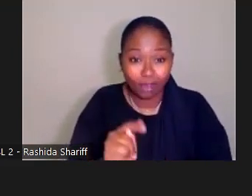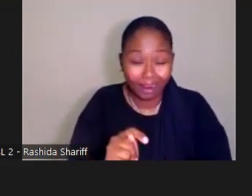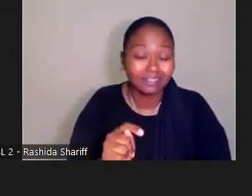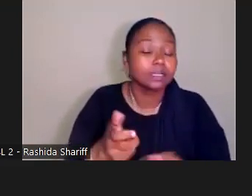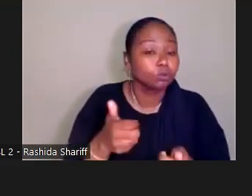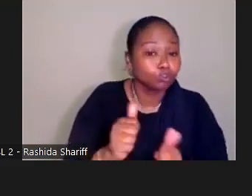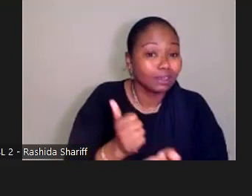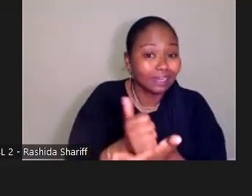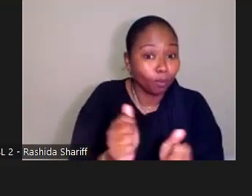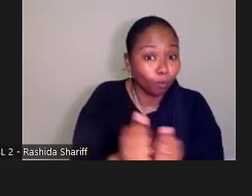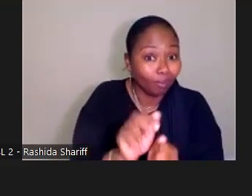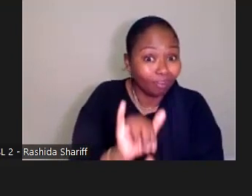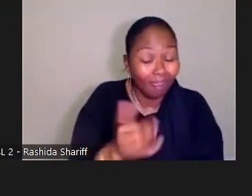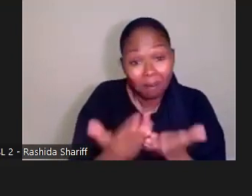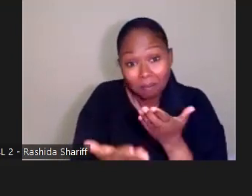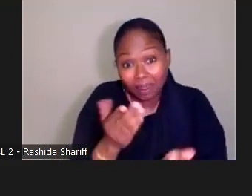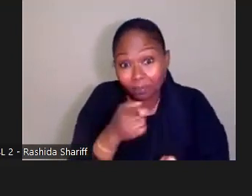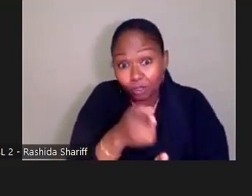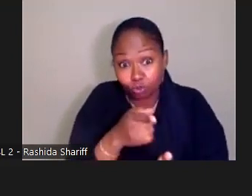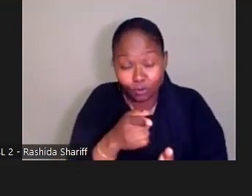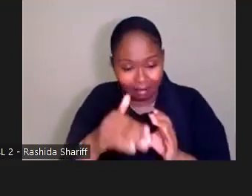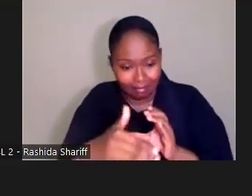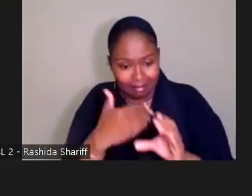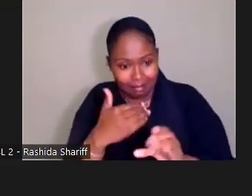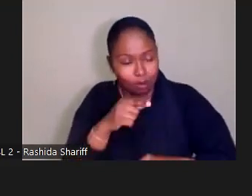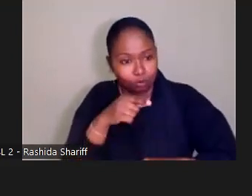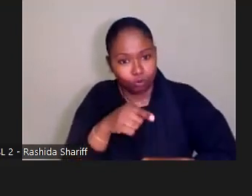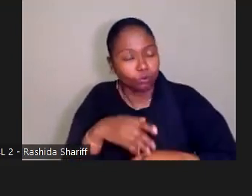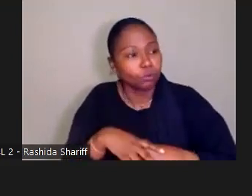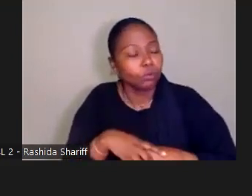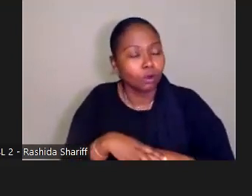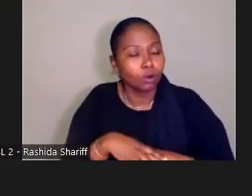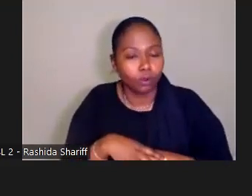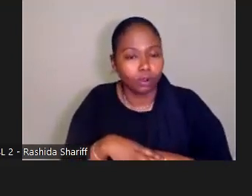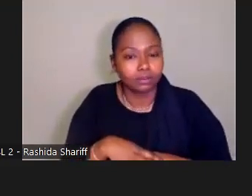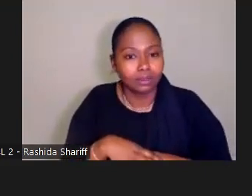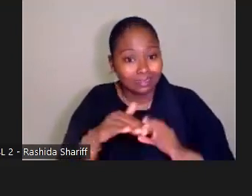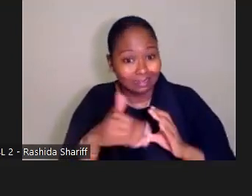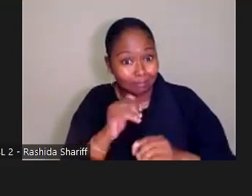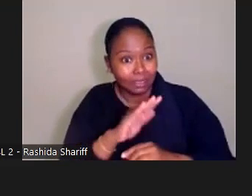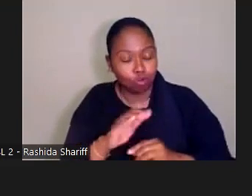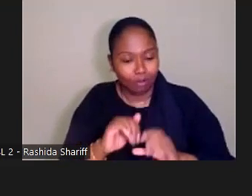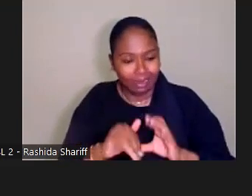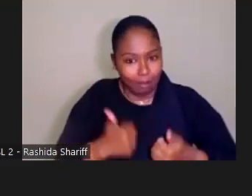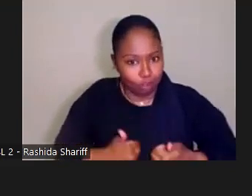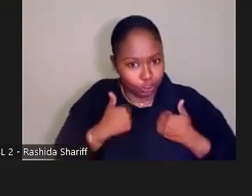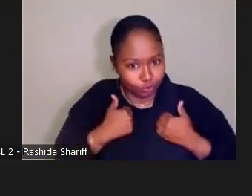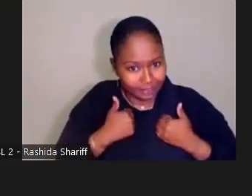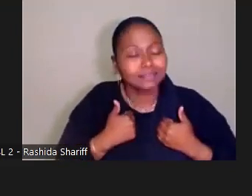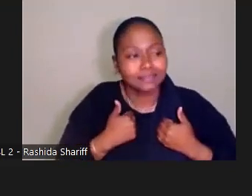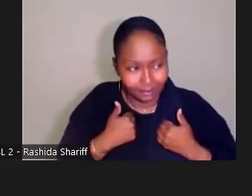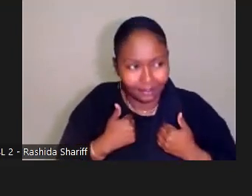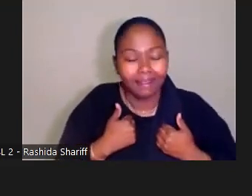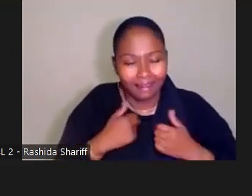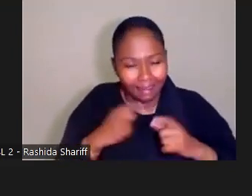maybe I can get you can direct message me your email, and I can connect you with our program advocate that can help with providing